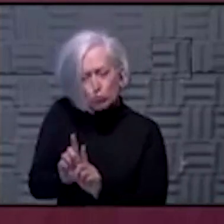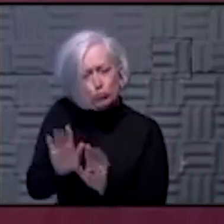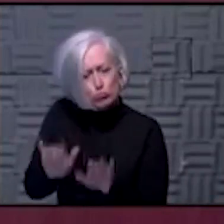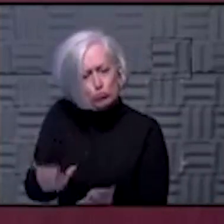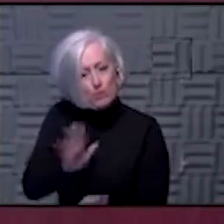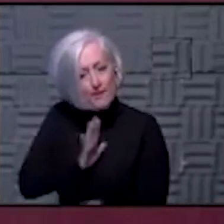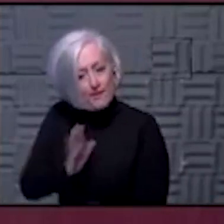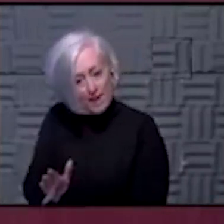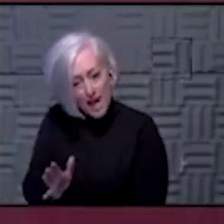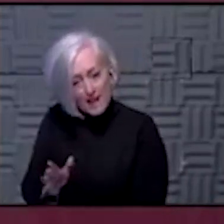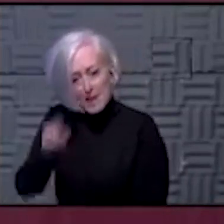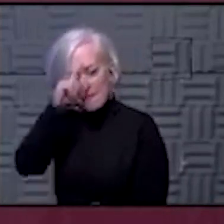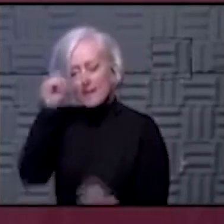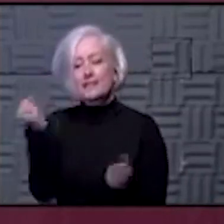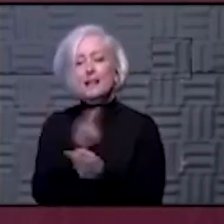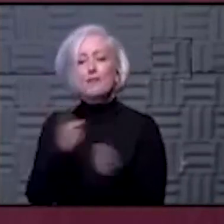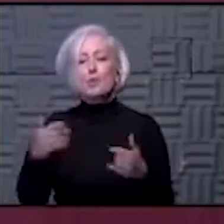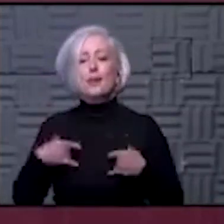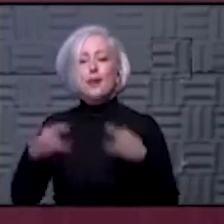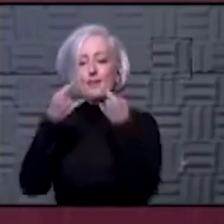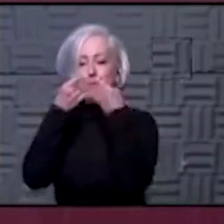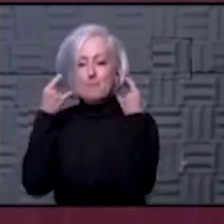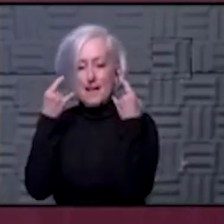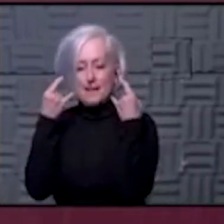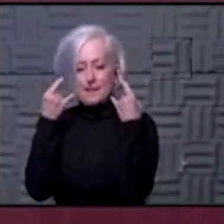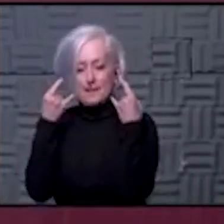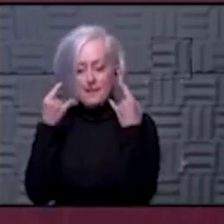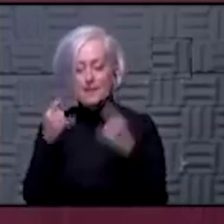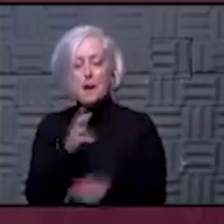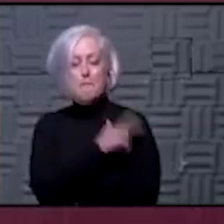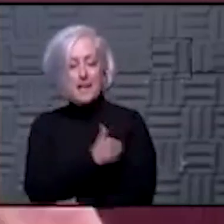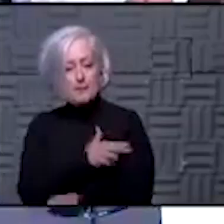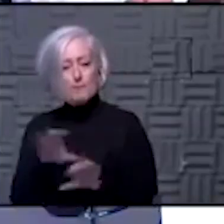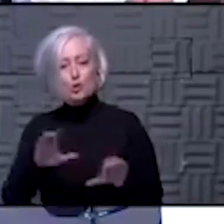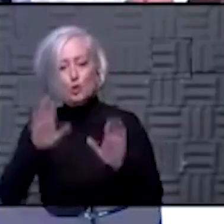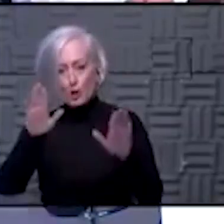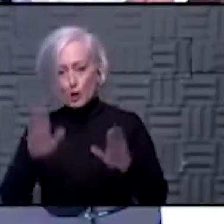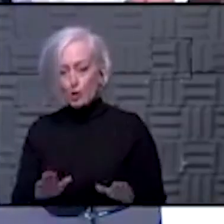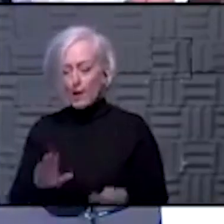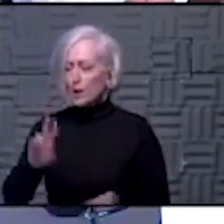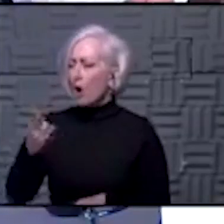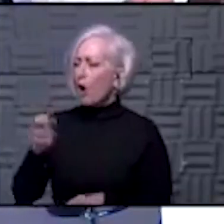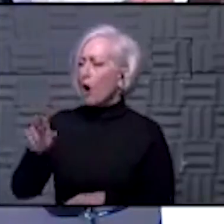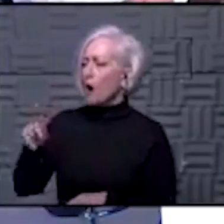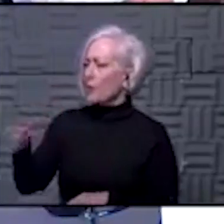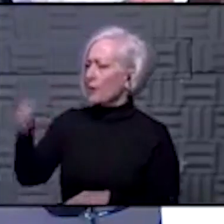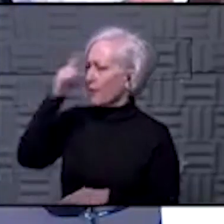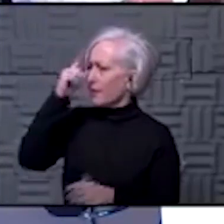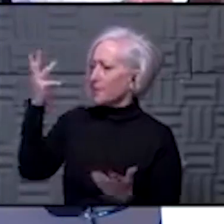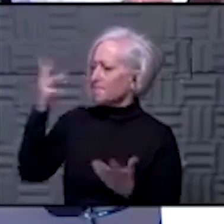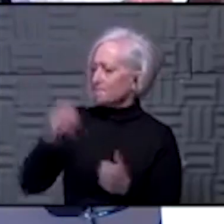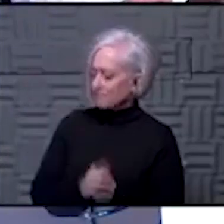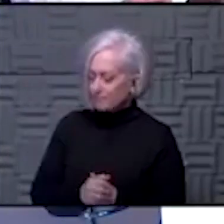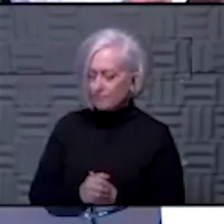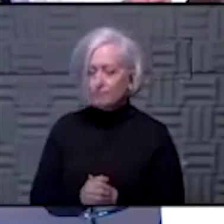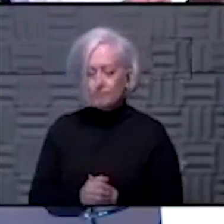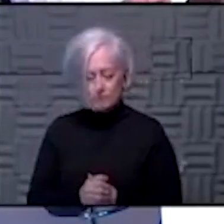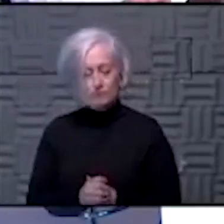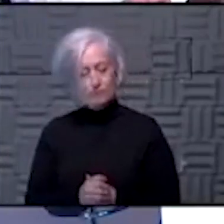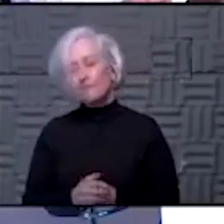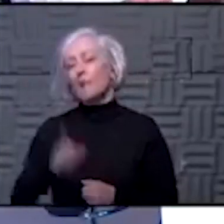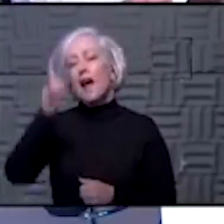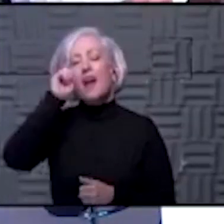I think most offices are doing all this great work in infection control. I feel like it's safe, Hawk. Yeah, absolutely. I think all of these